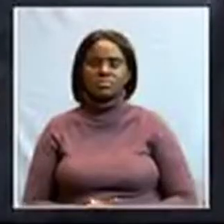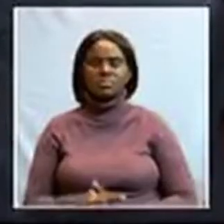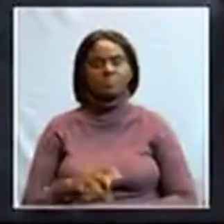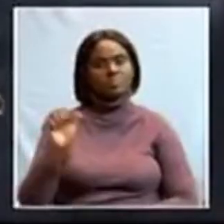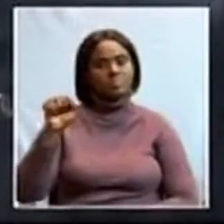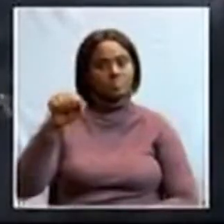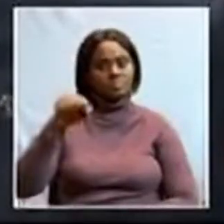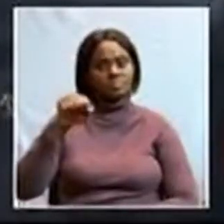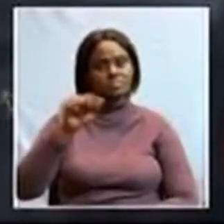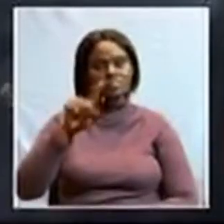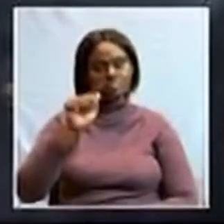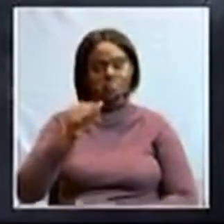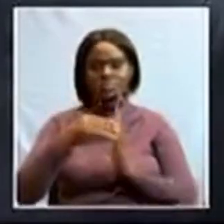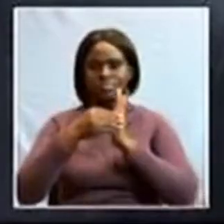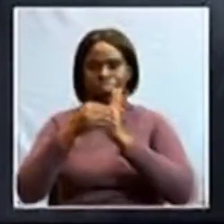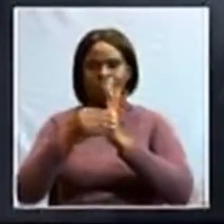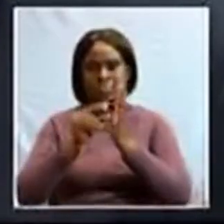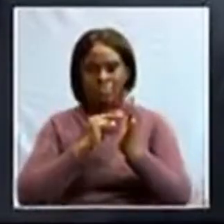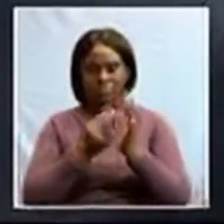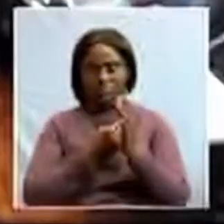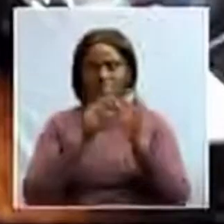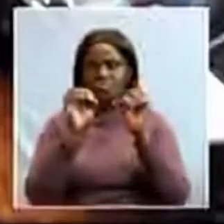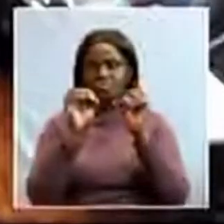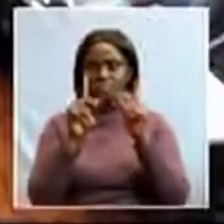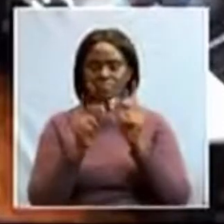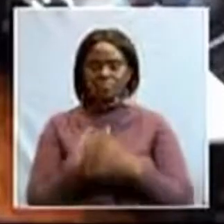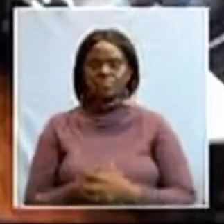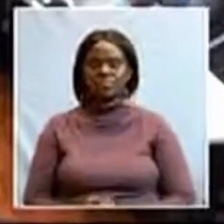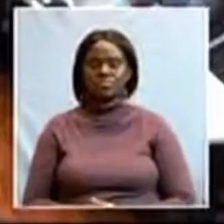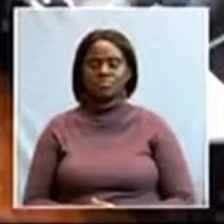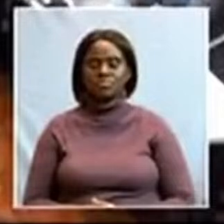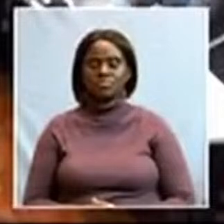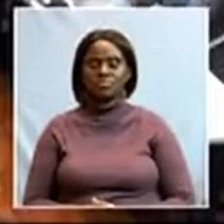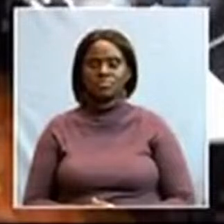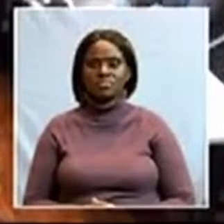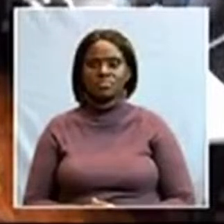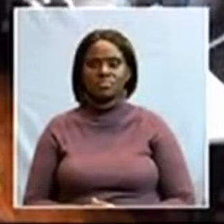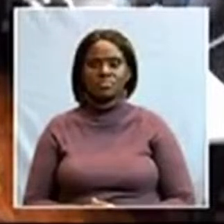Yes, you can lead us. Okay.